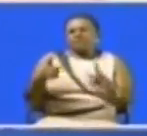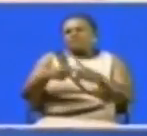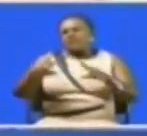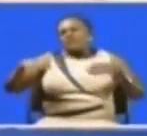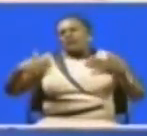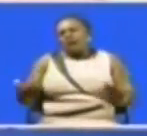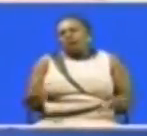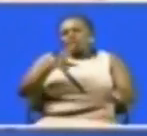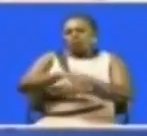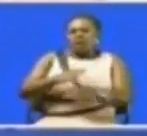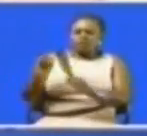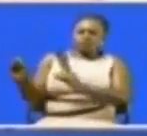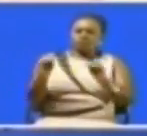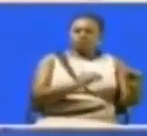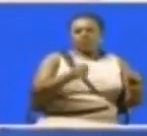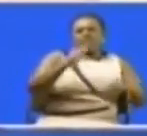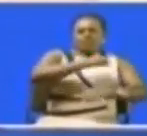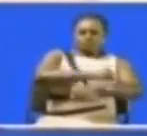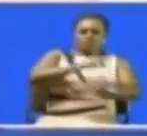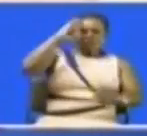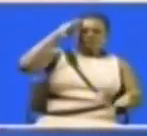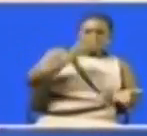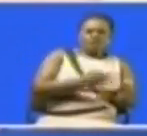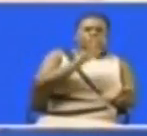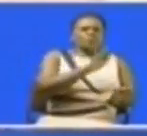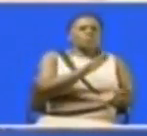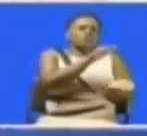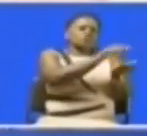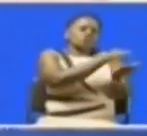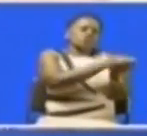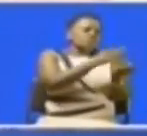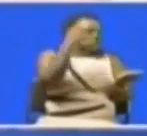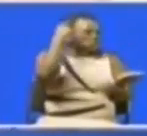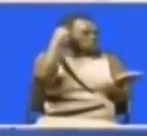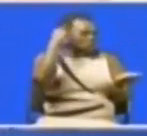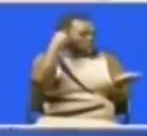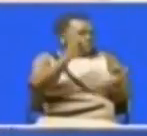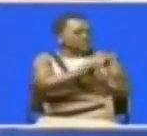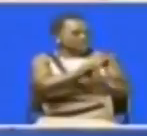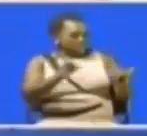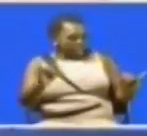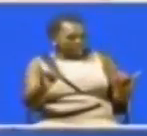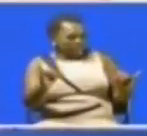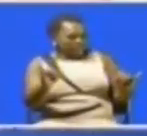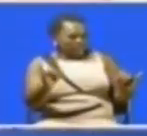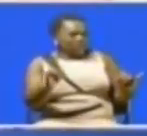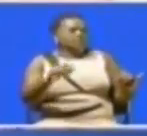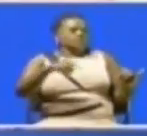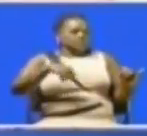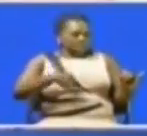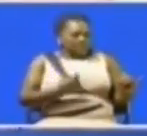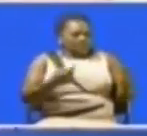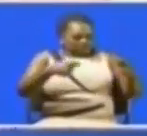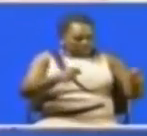gani kutafutilia hawa watoto transfer kwa sababu imani yao ni ya kumaintain nywele na liwe safi. Basi tumekuwa